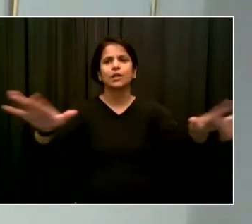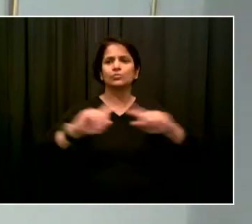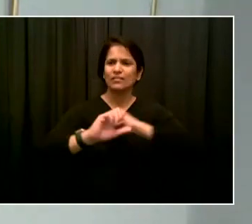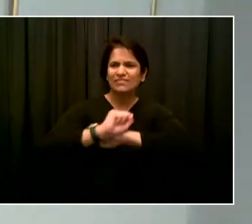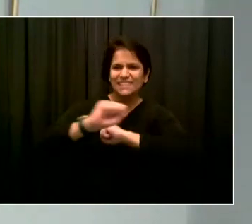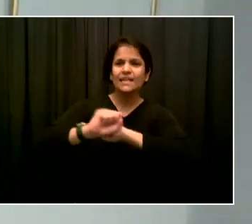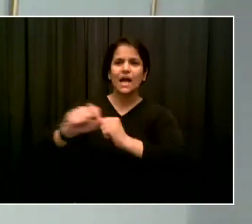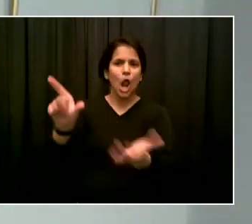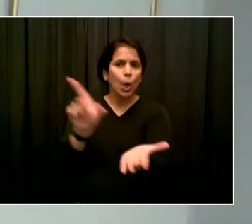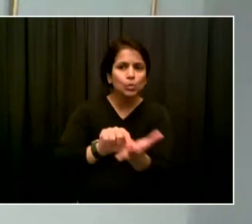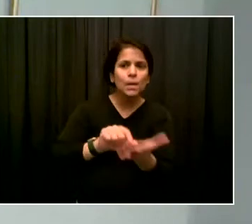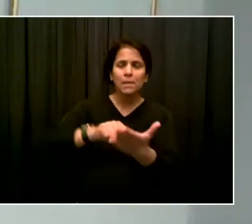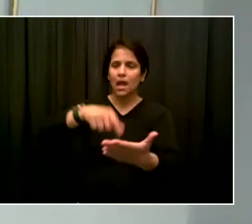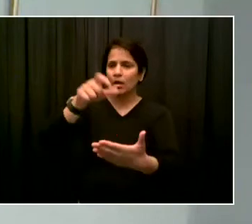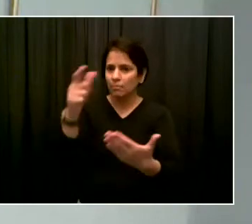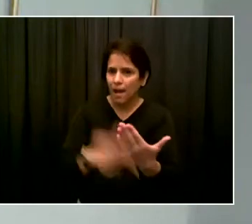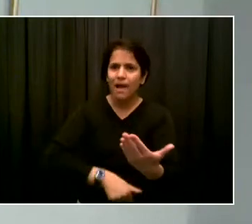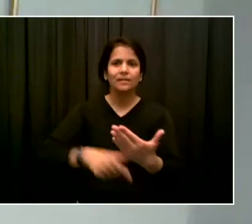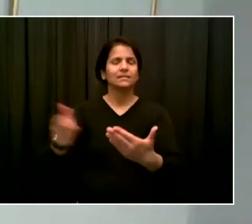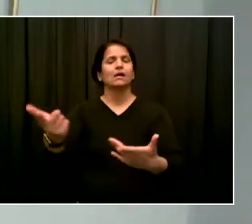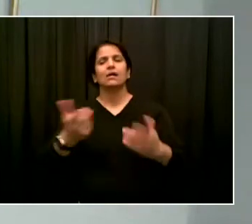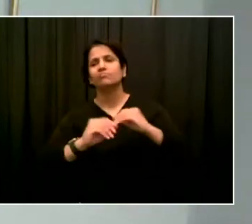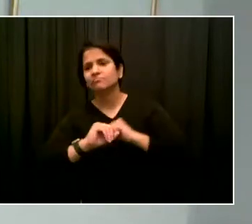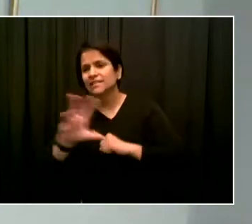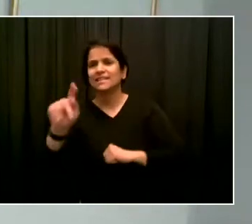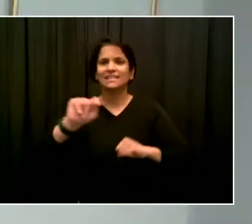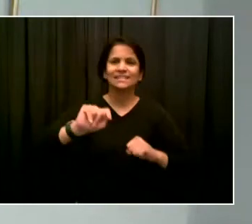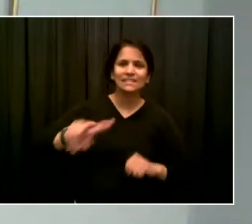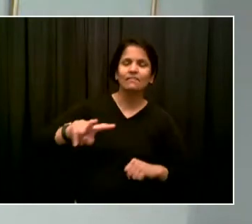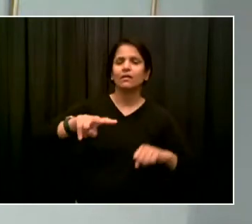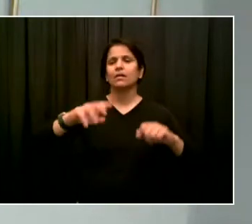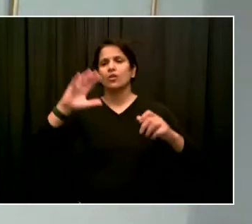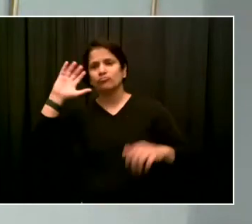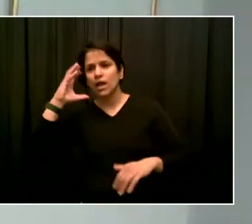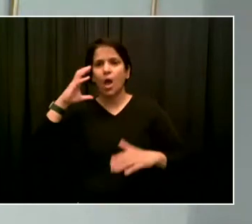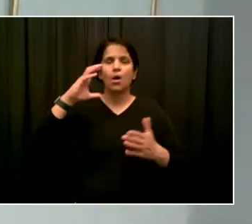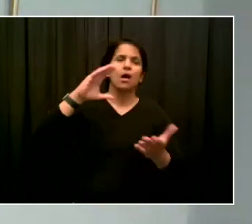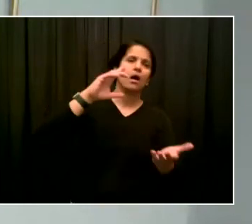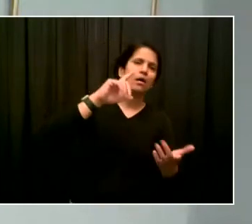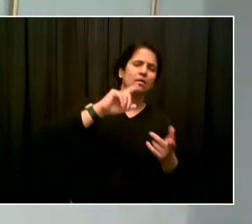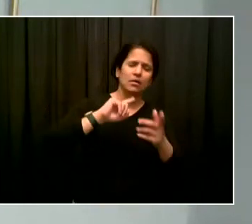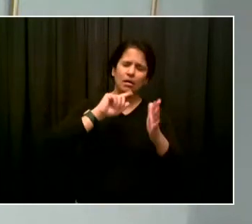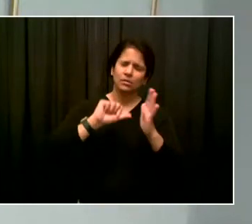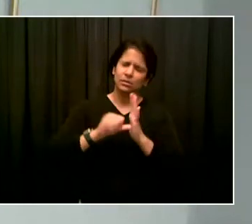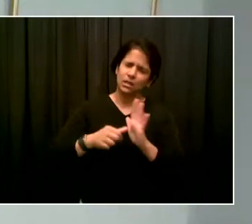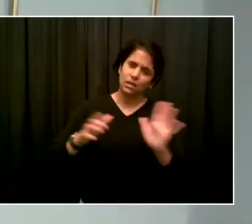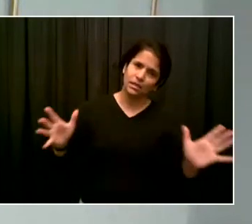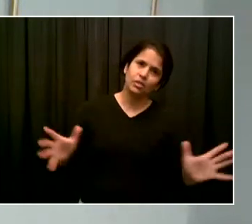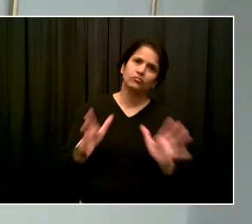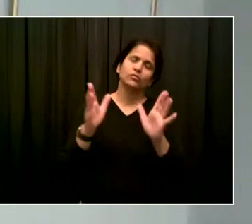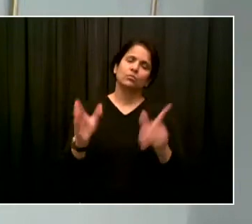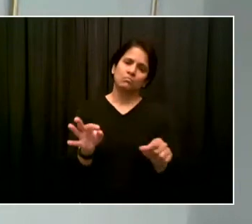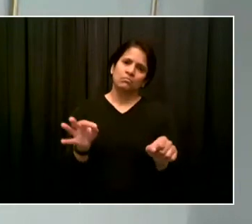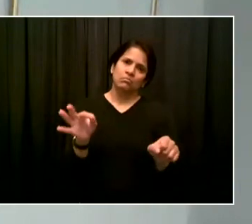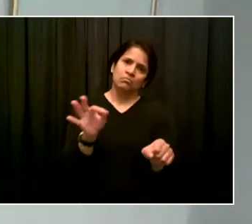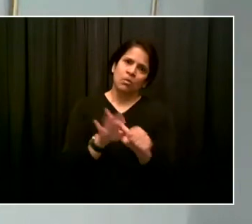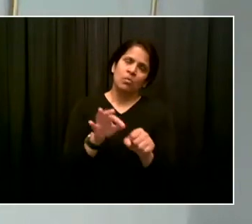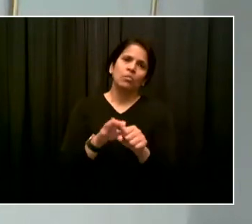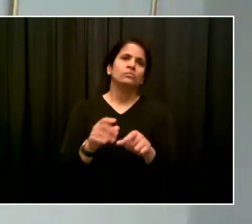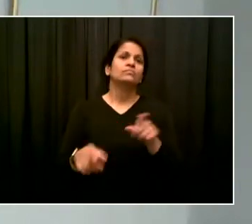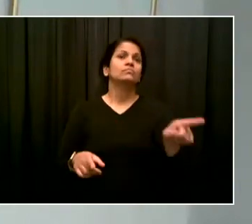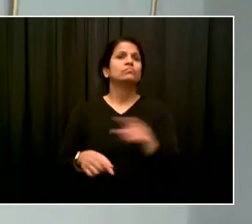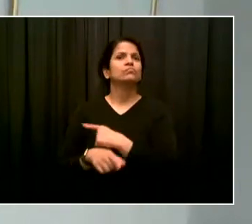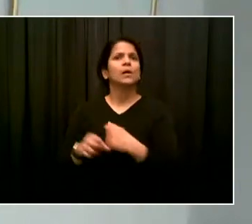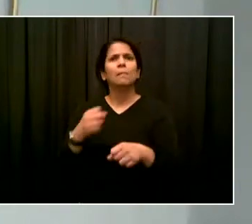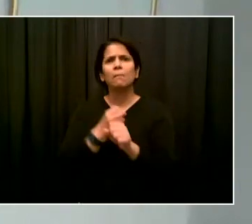hit areas where we have large homes and communities of mostly people of color. So we already have a